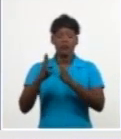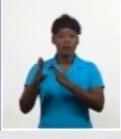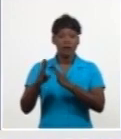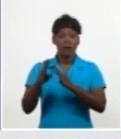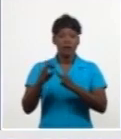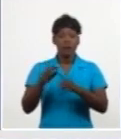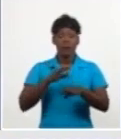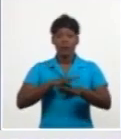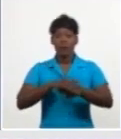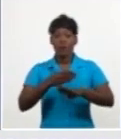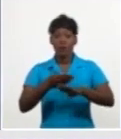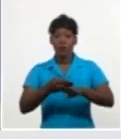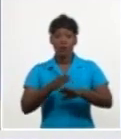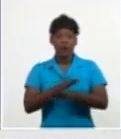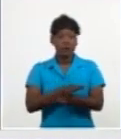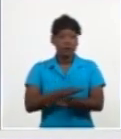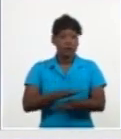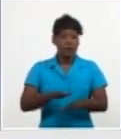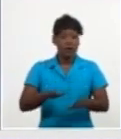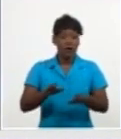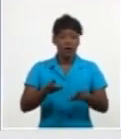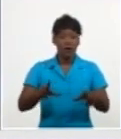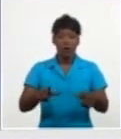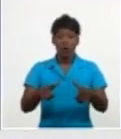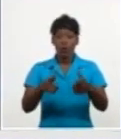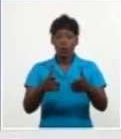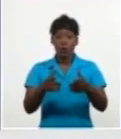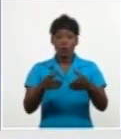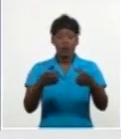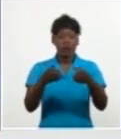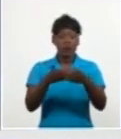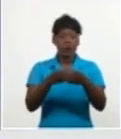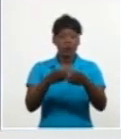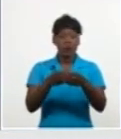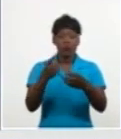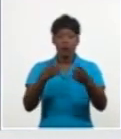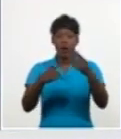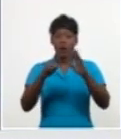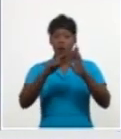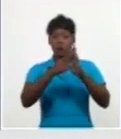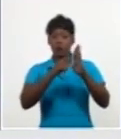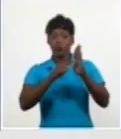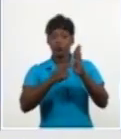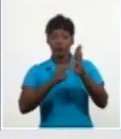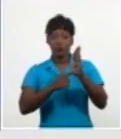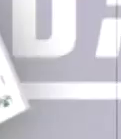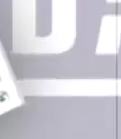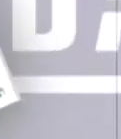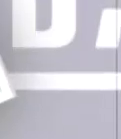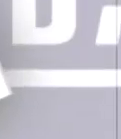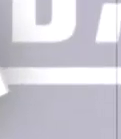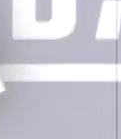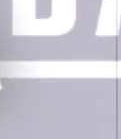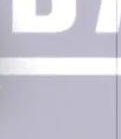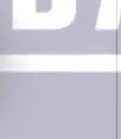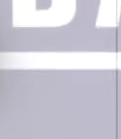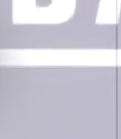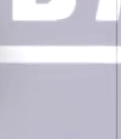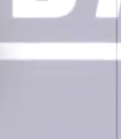practice when a group of indicators are met in Cuba and in all the provinces.